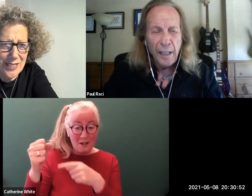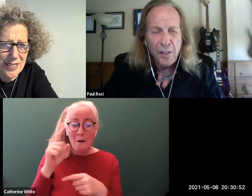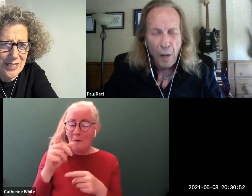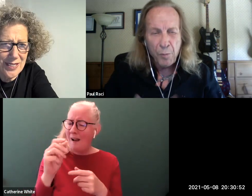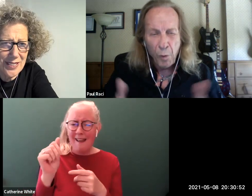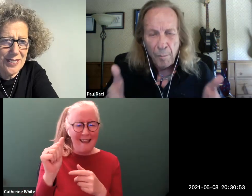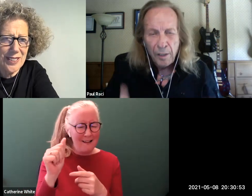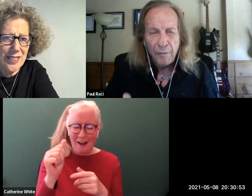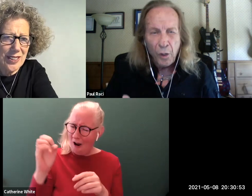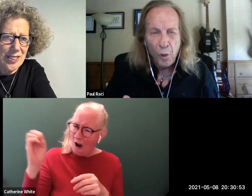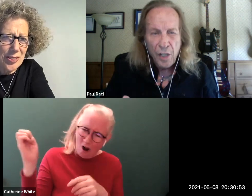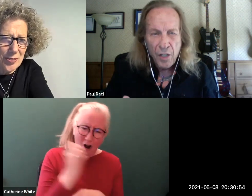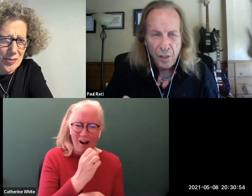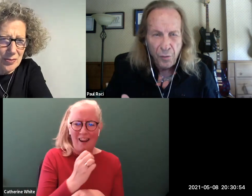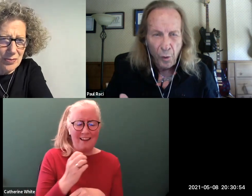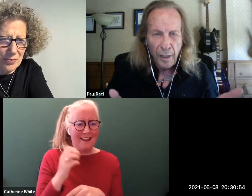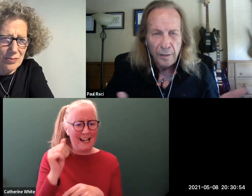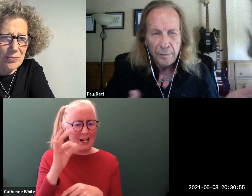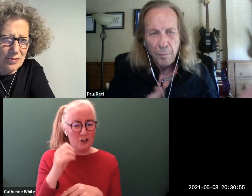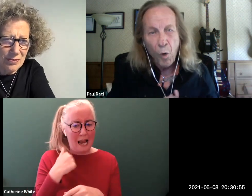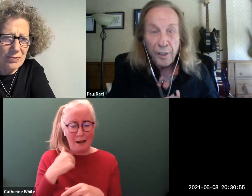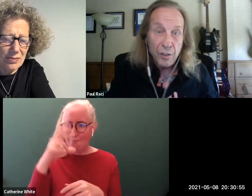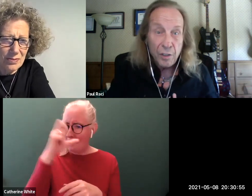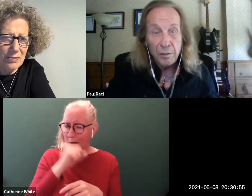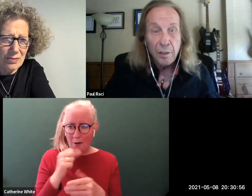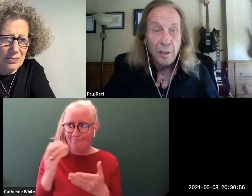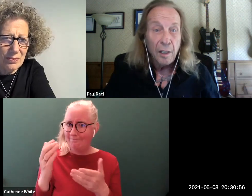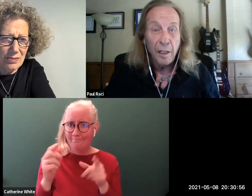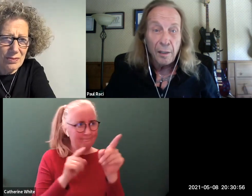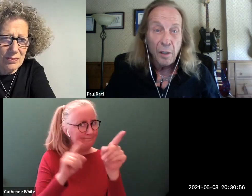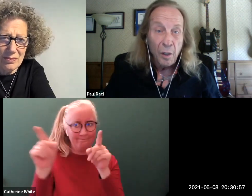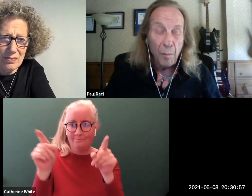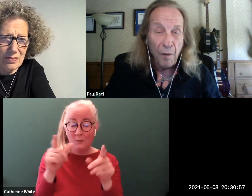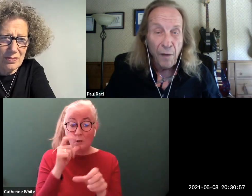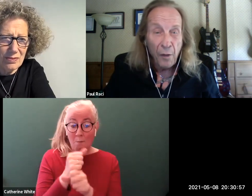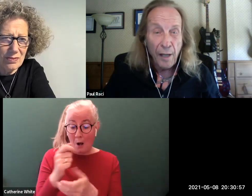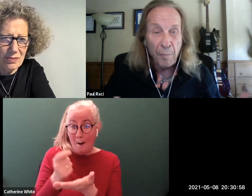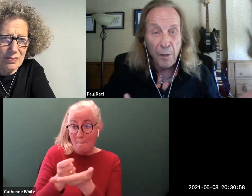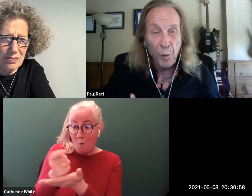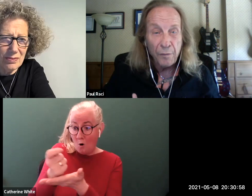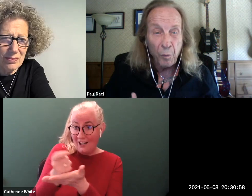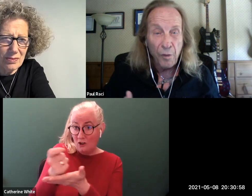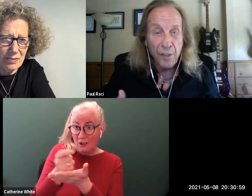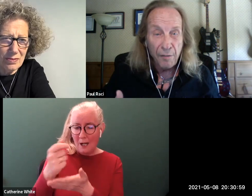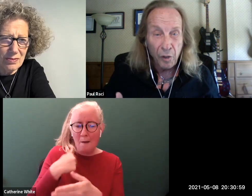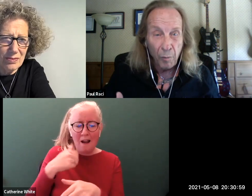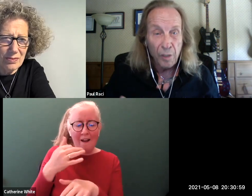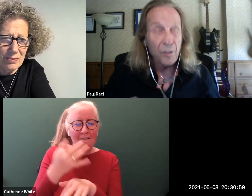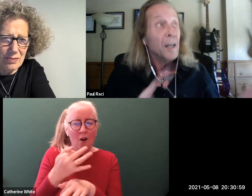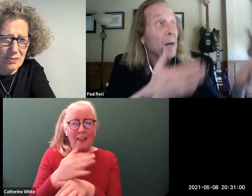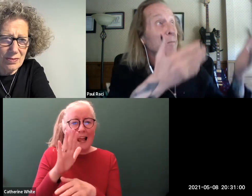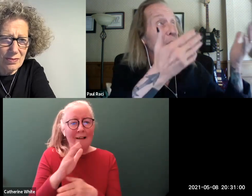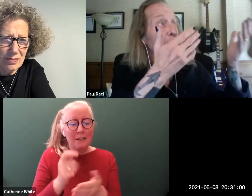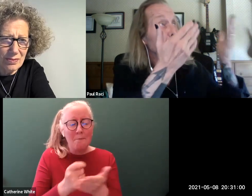early age, I was put in the middle of negotiations for a mortgage. Uh, and my father had to pay the rent for where the deaf club